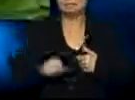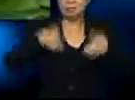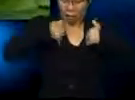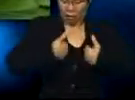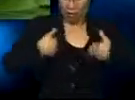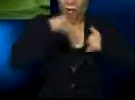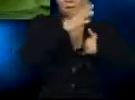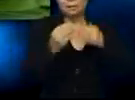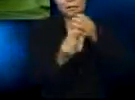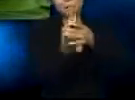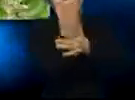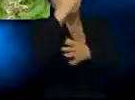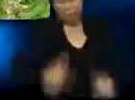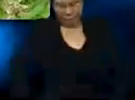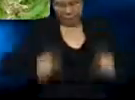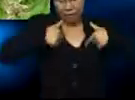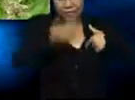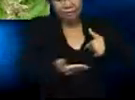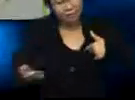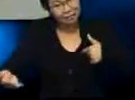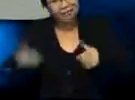Animals and plants are living things.